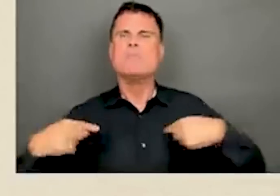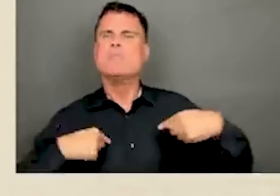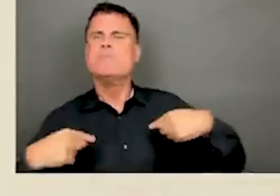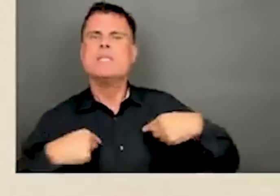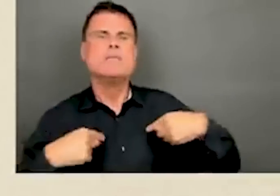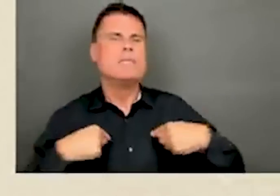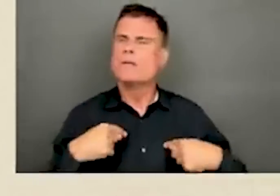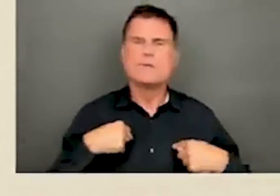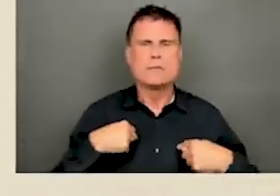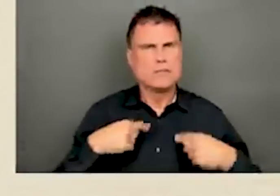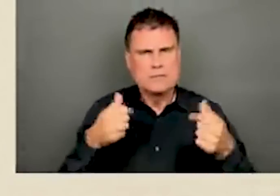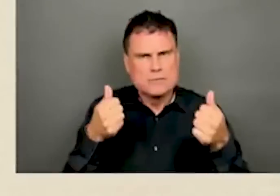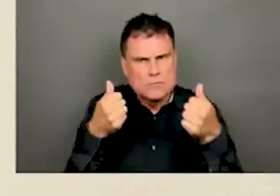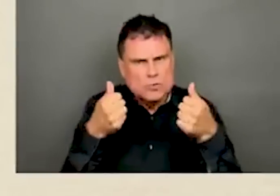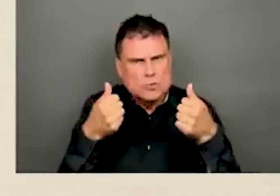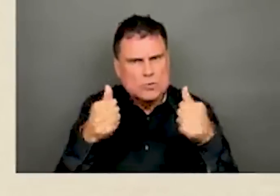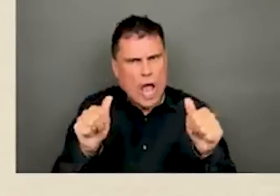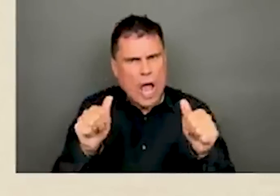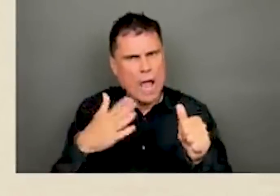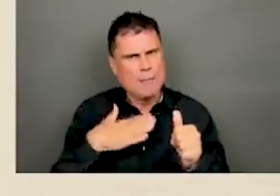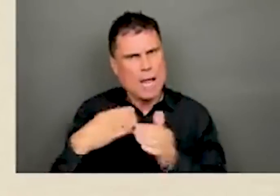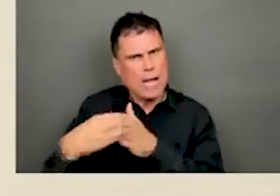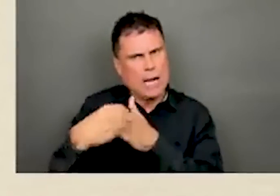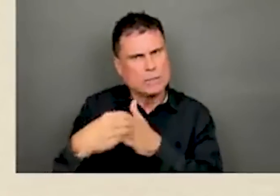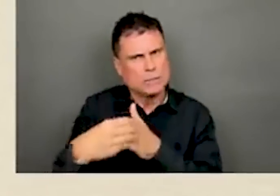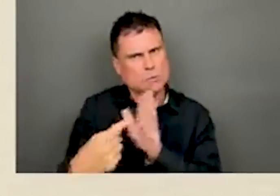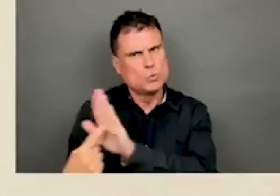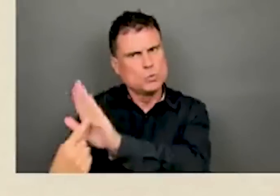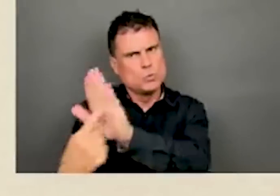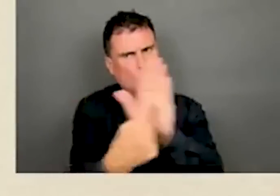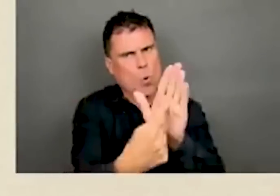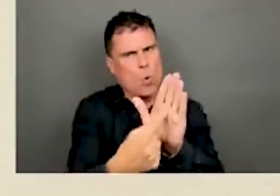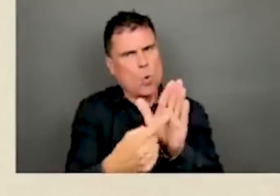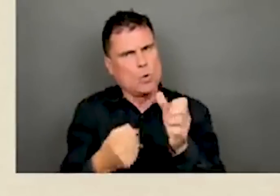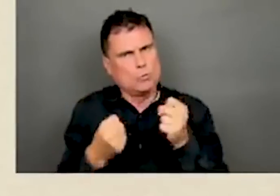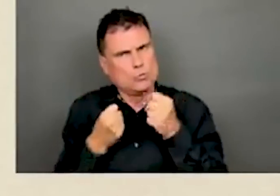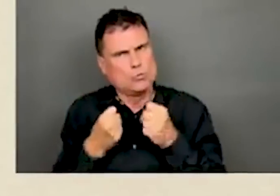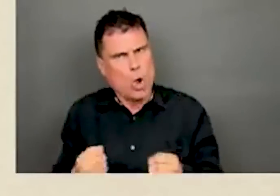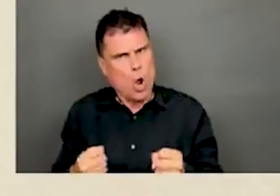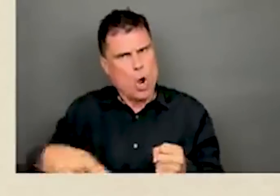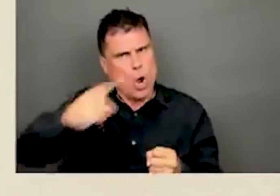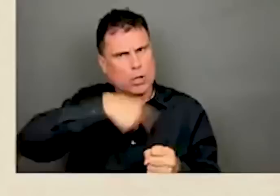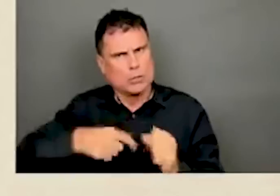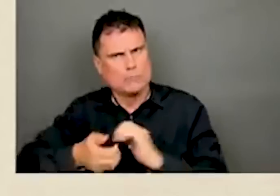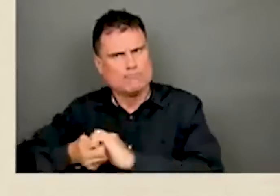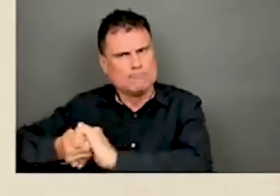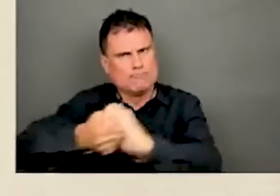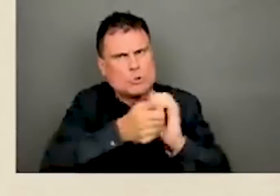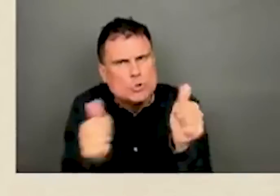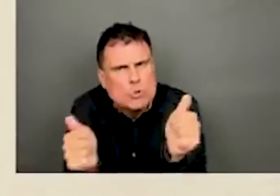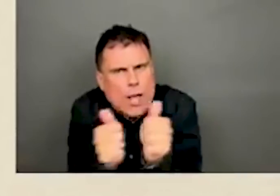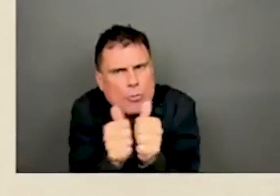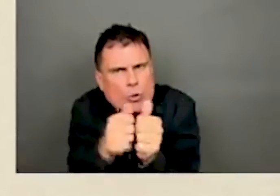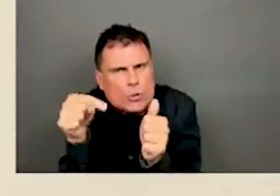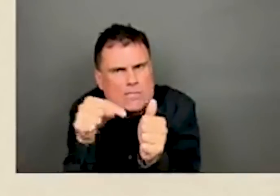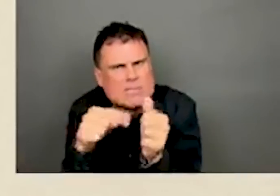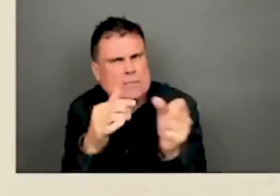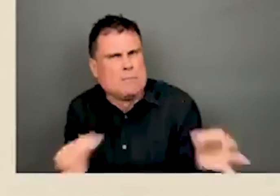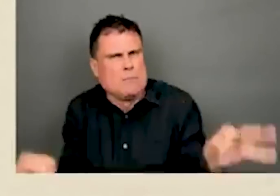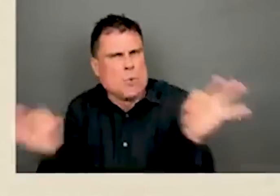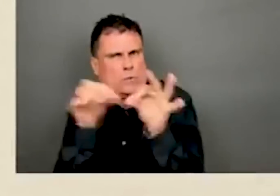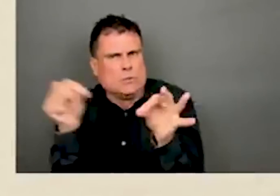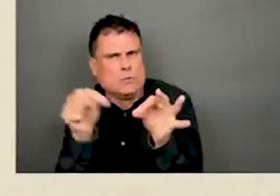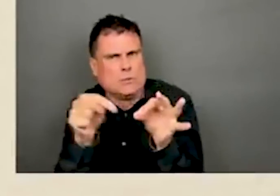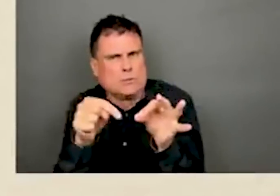a statement about the strength of my colleagues and our ability to work collaboratively to get good outcomes for the people that we